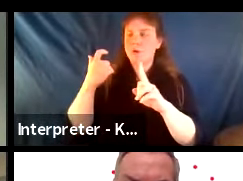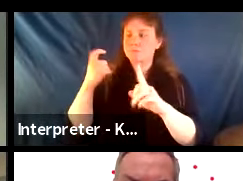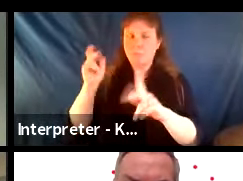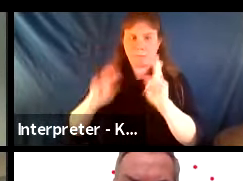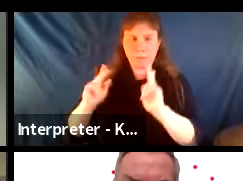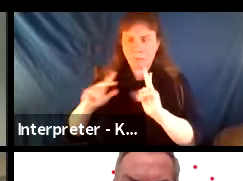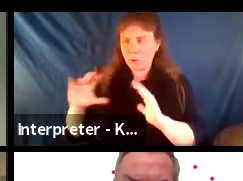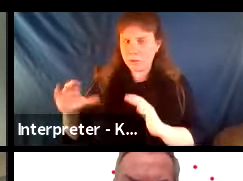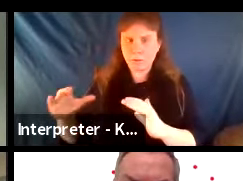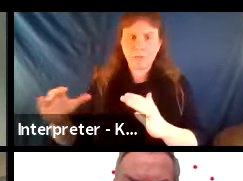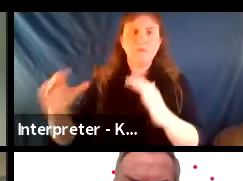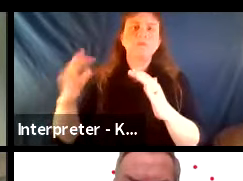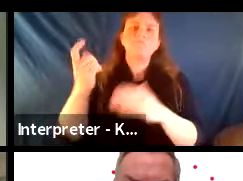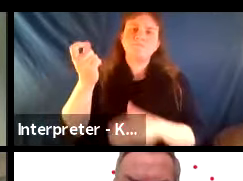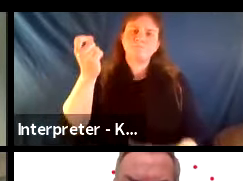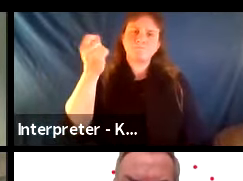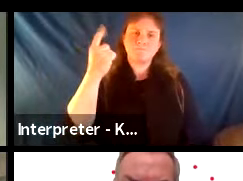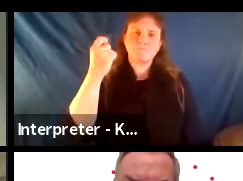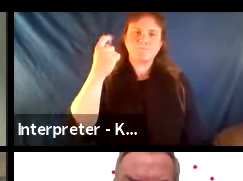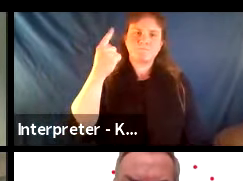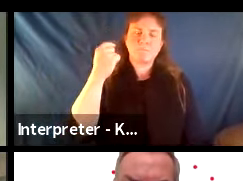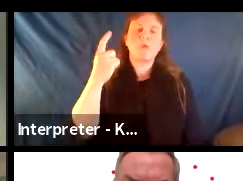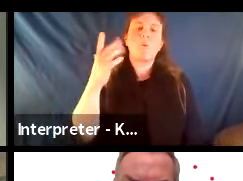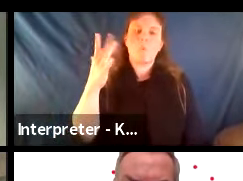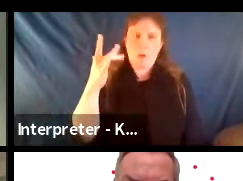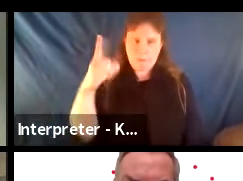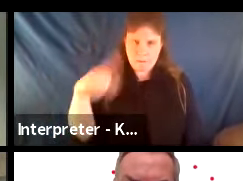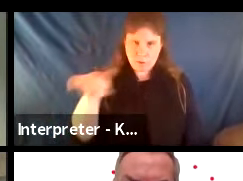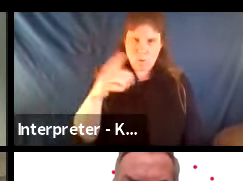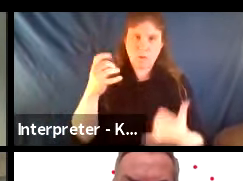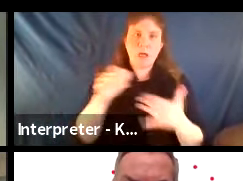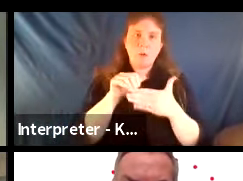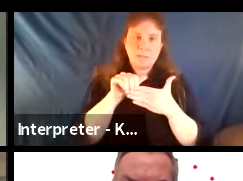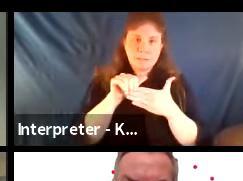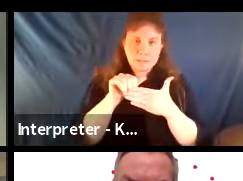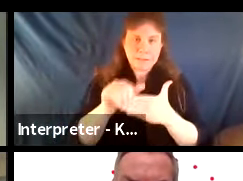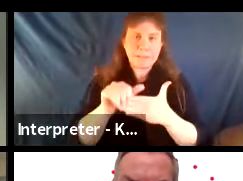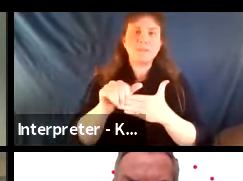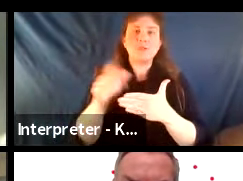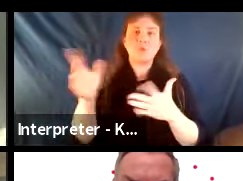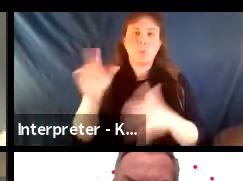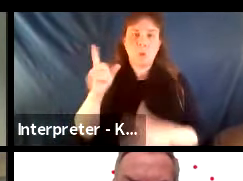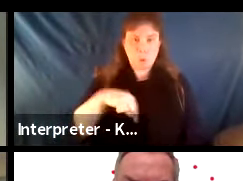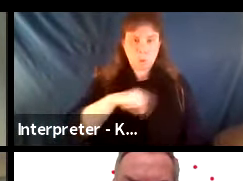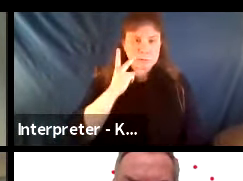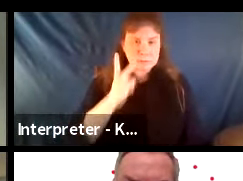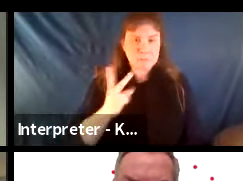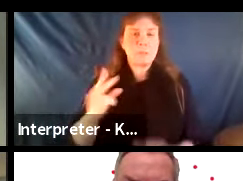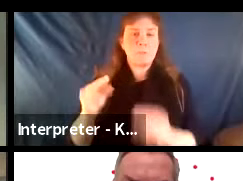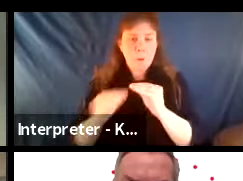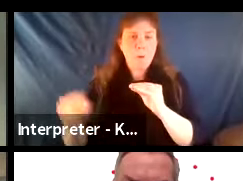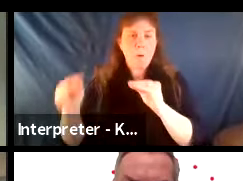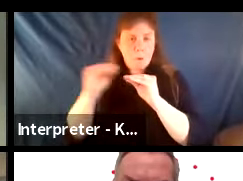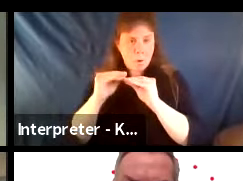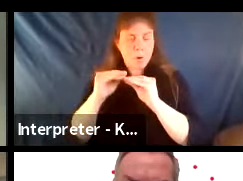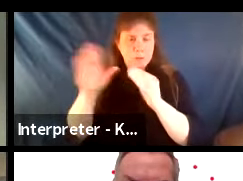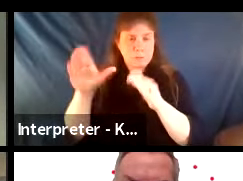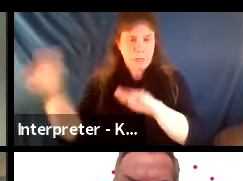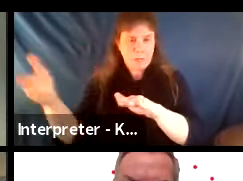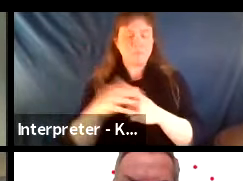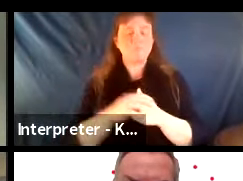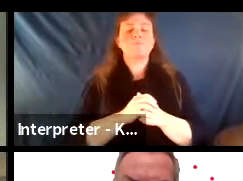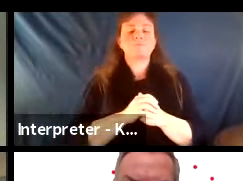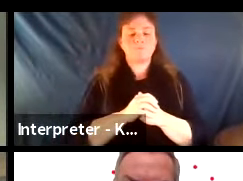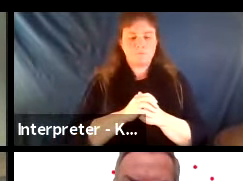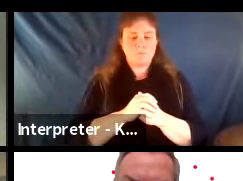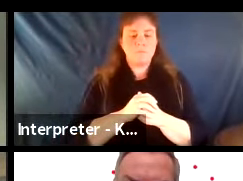understand why you're leaning into where we're seeing morbidity and death. At the same time, from my public